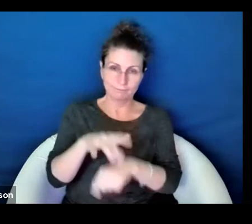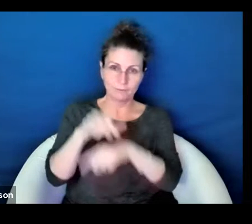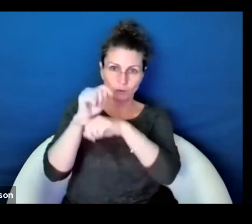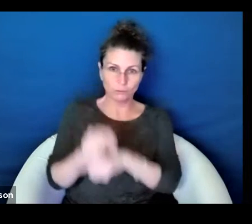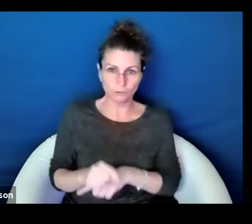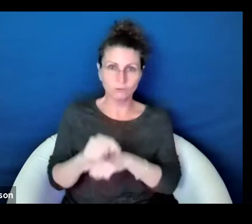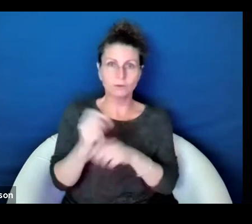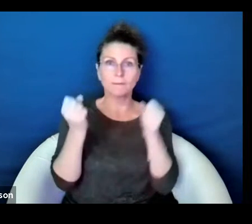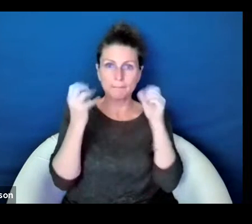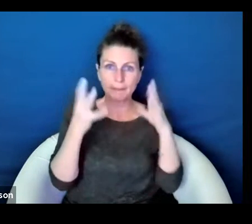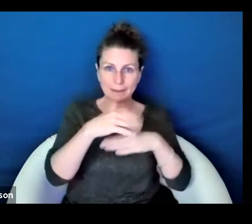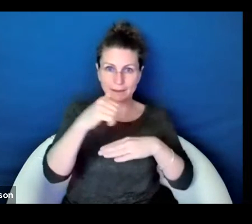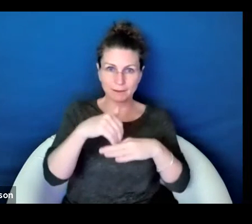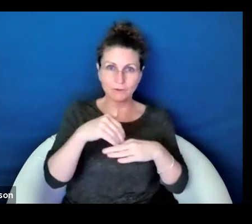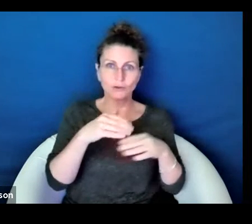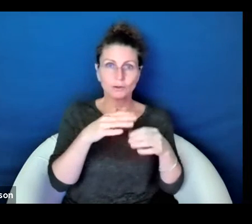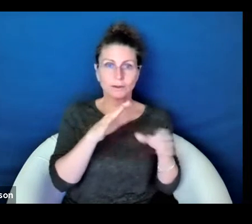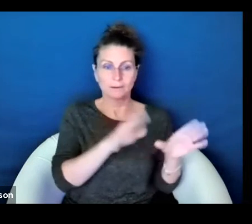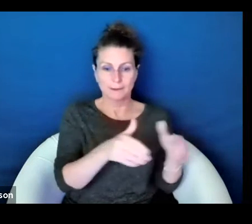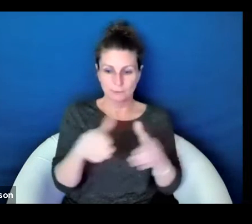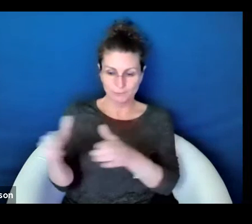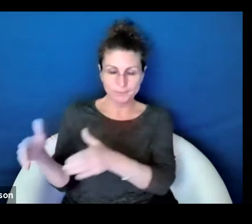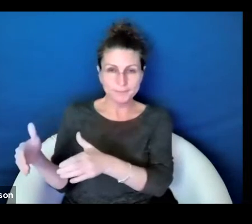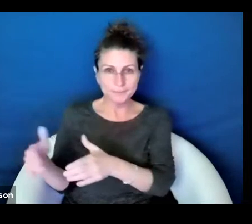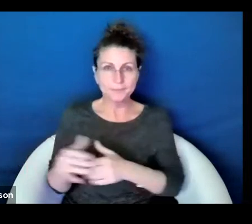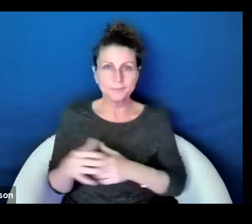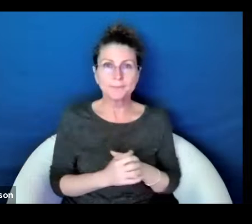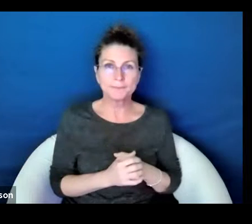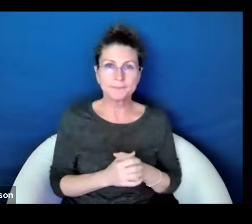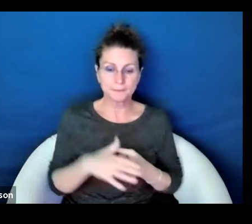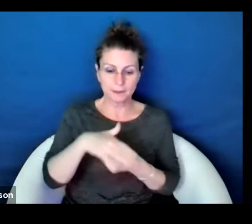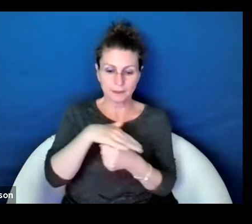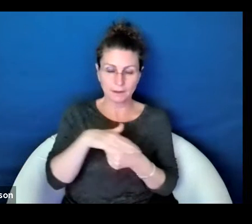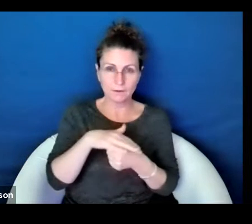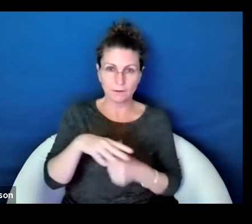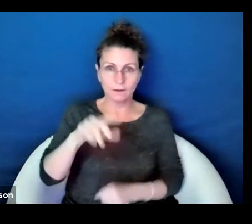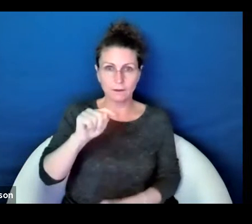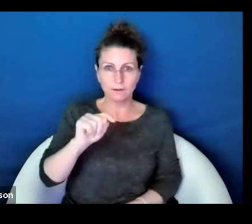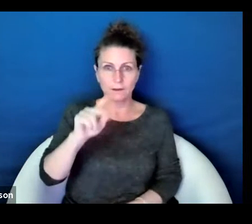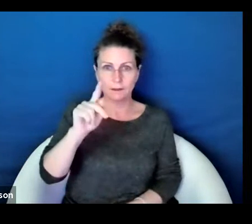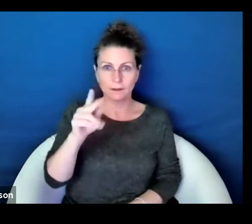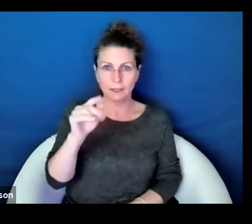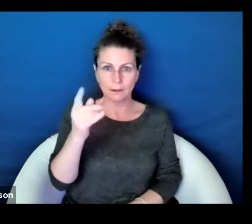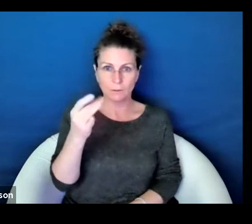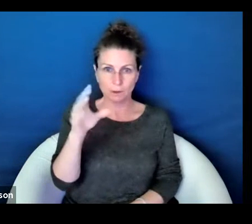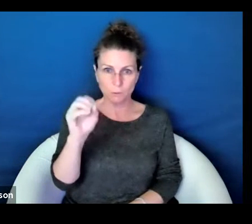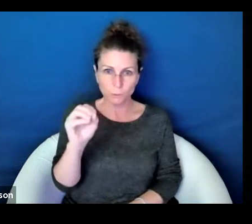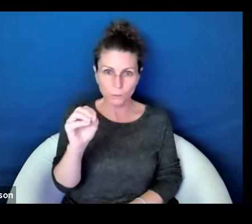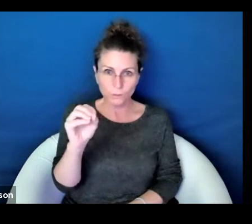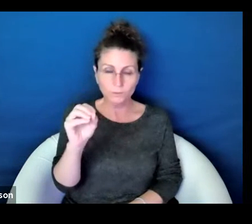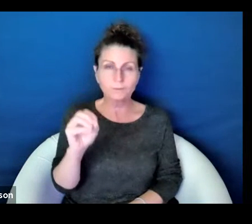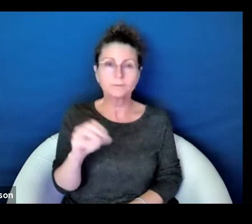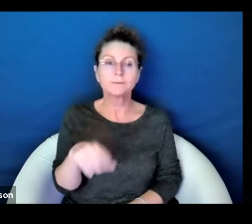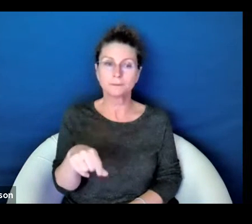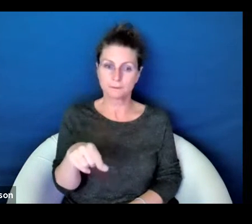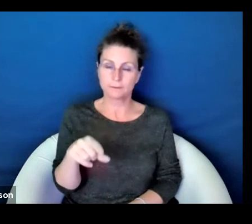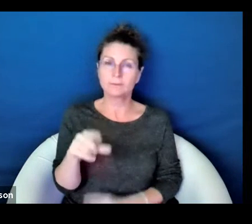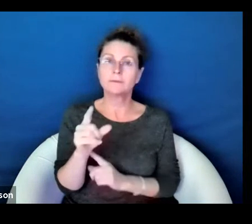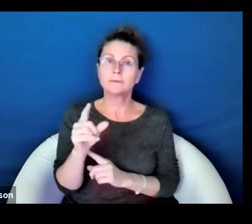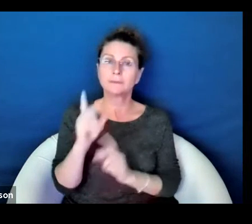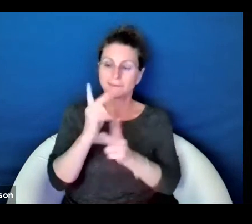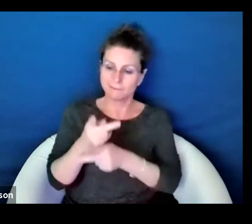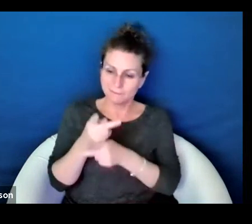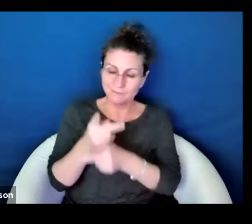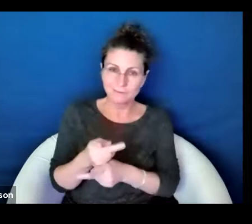many Indigenous nations. The area known as Takaranto has been